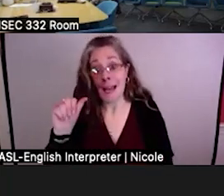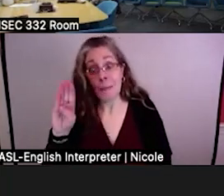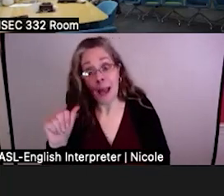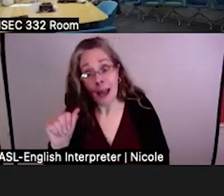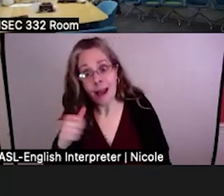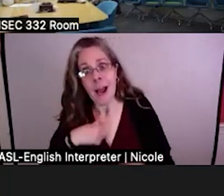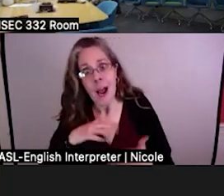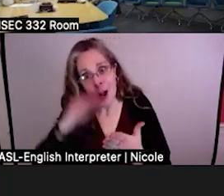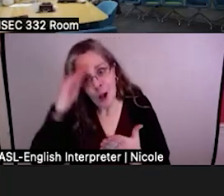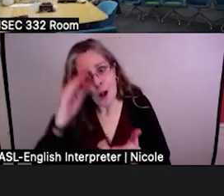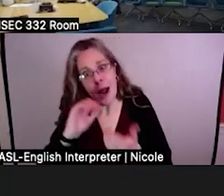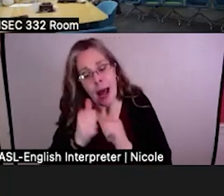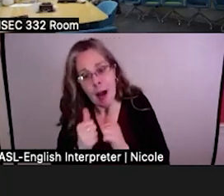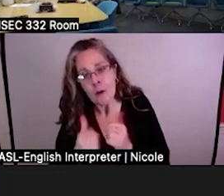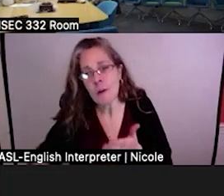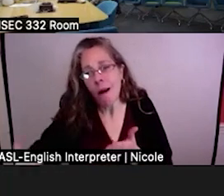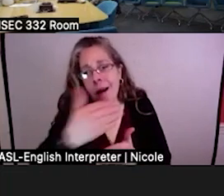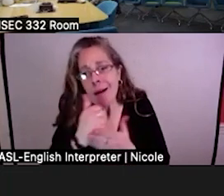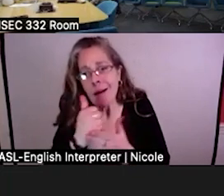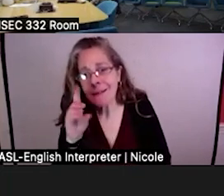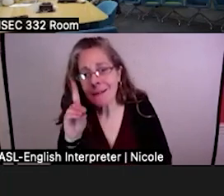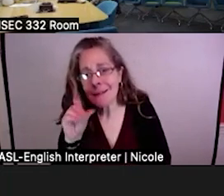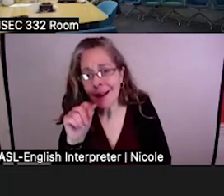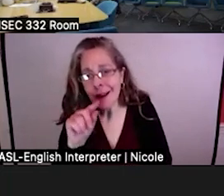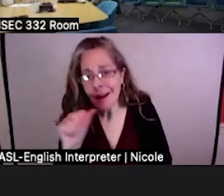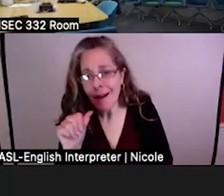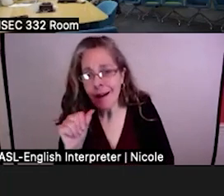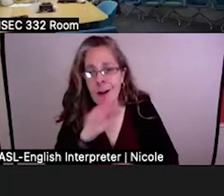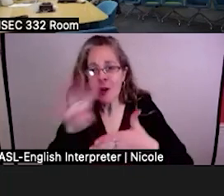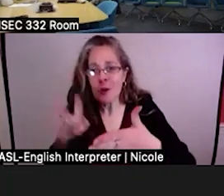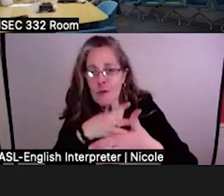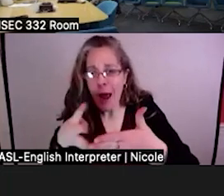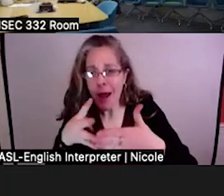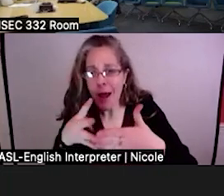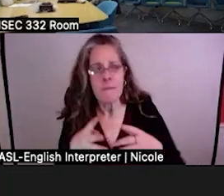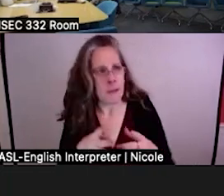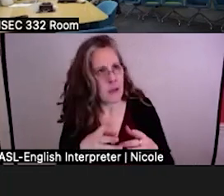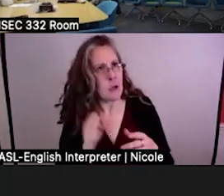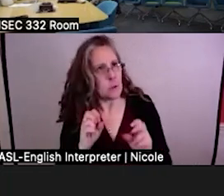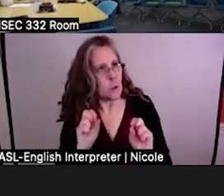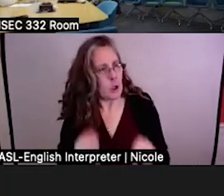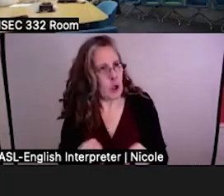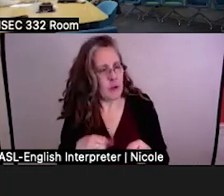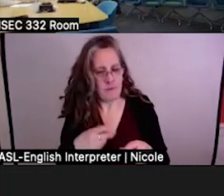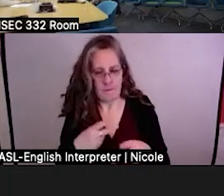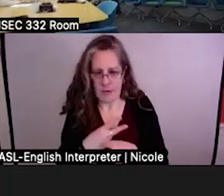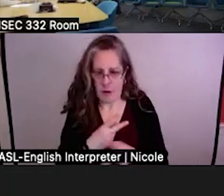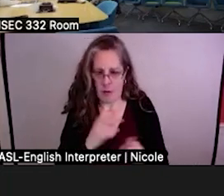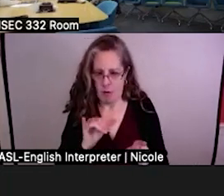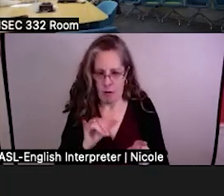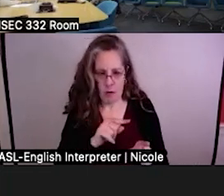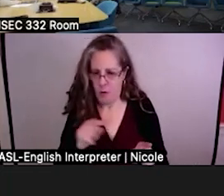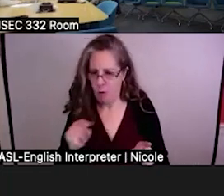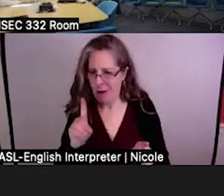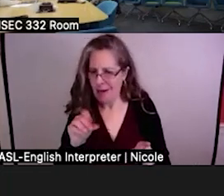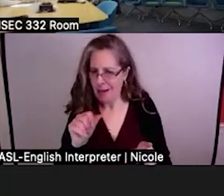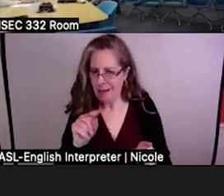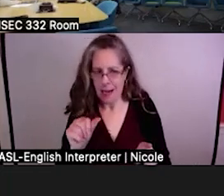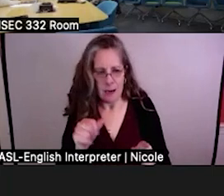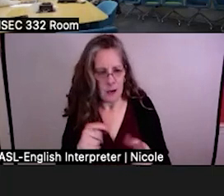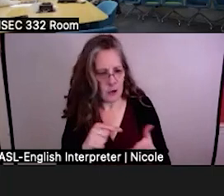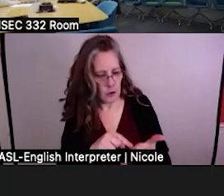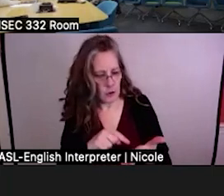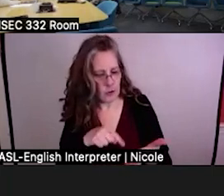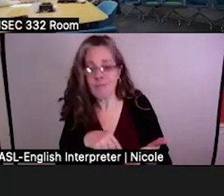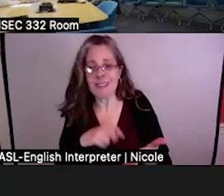and really think about it, and day to day decide, all right, is what I'm doing working or not? No, the data is showing it's not working, so let's change it, but change one thing at a